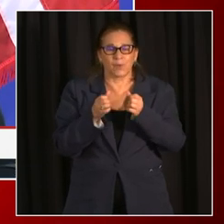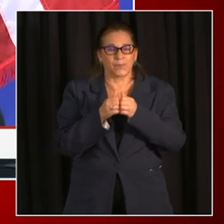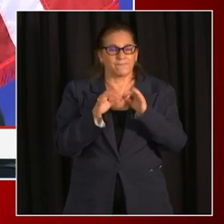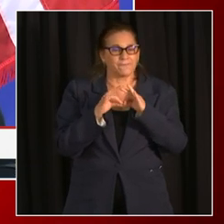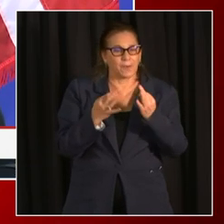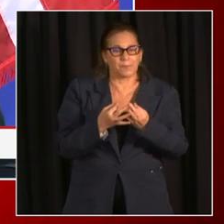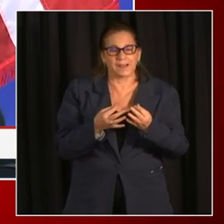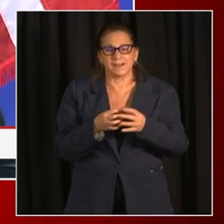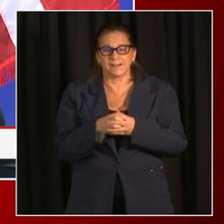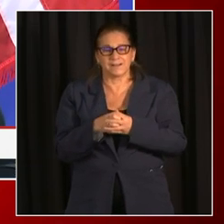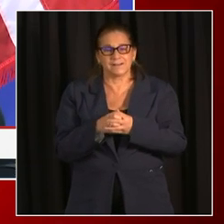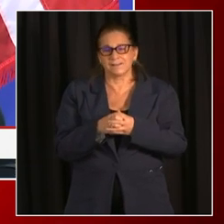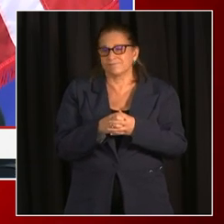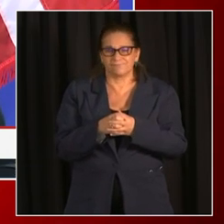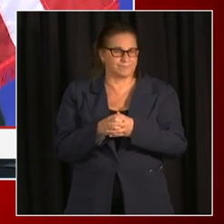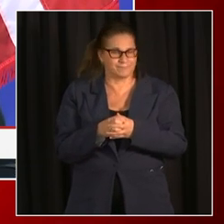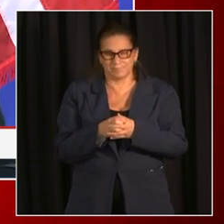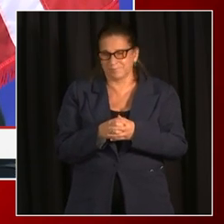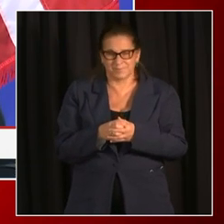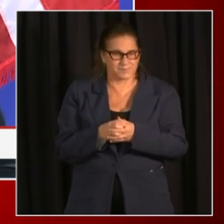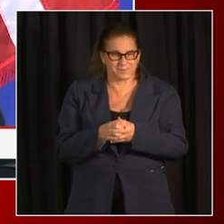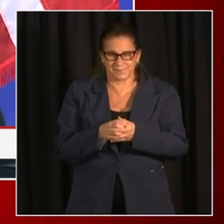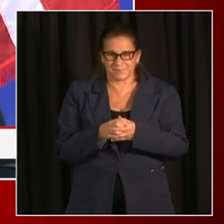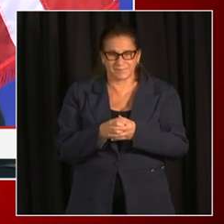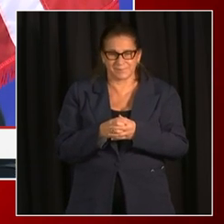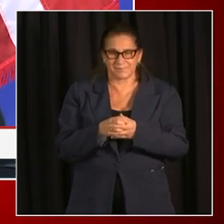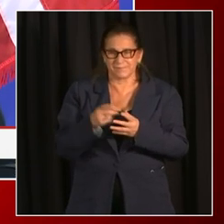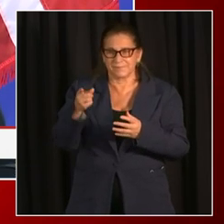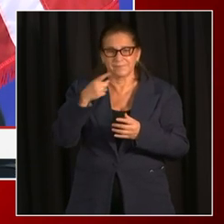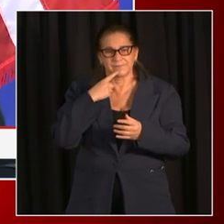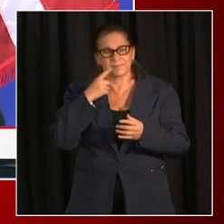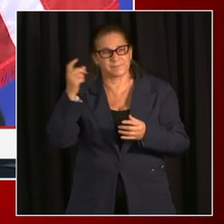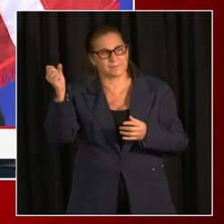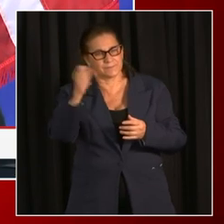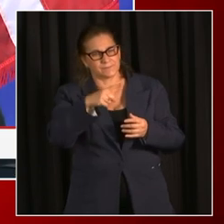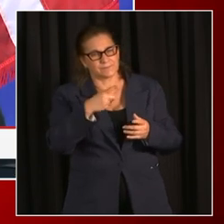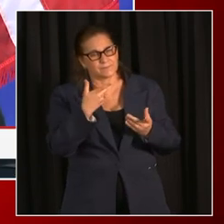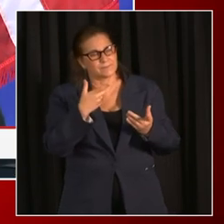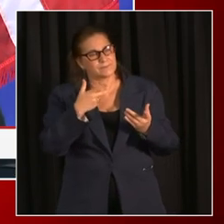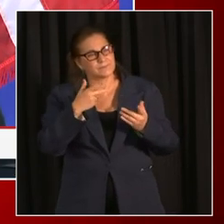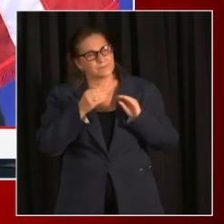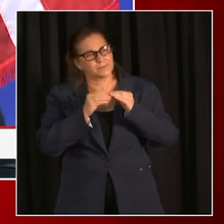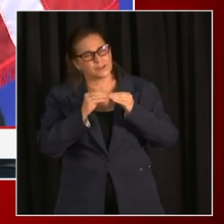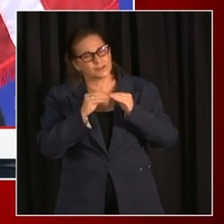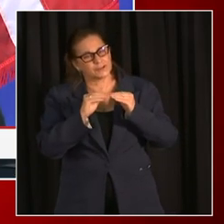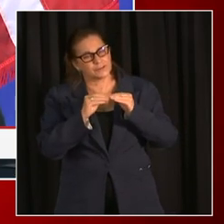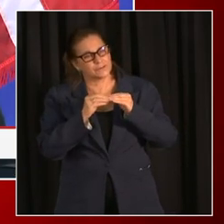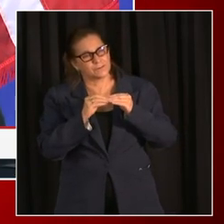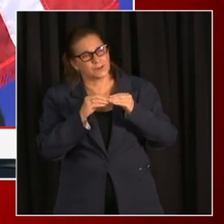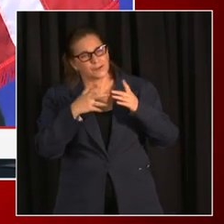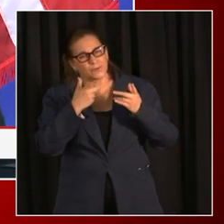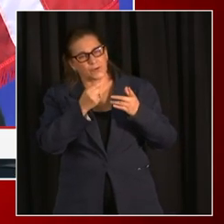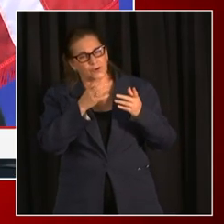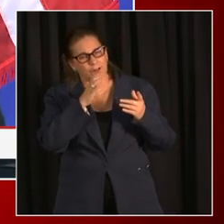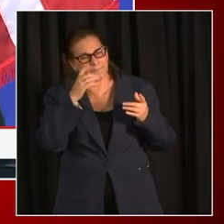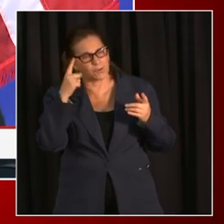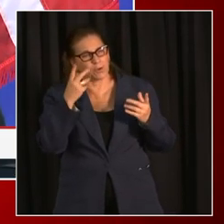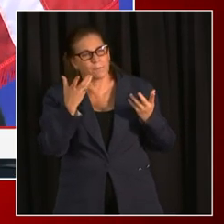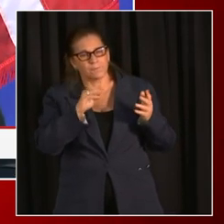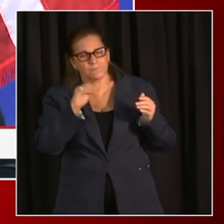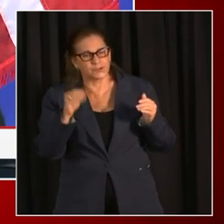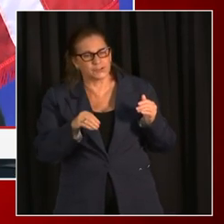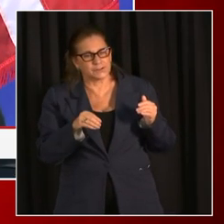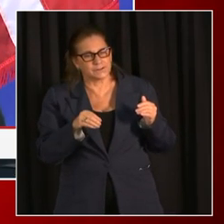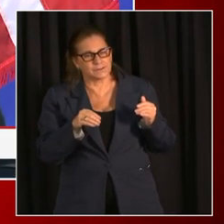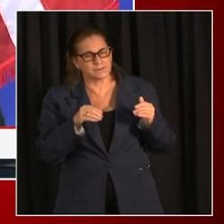and restaurants. Is there a number or benchmark that we could be looking for, that you're looking for to see a percentage coming